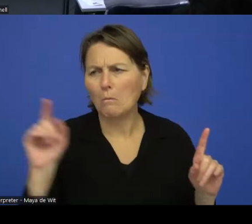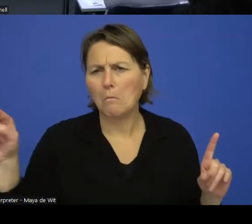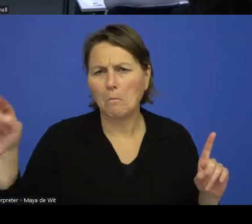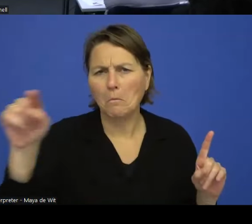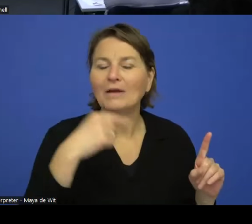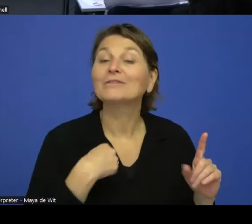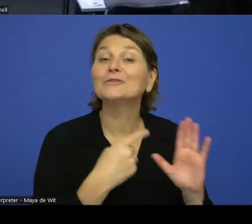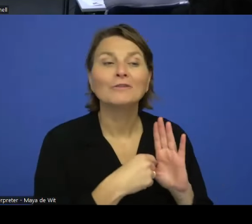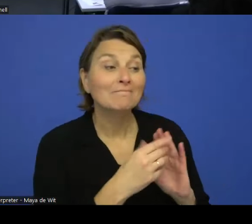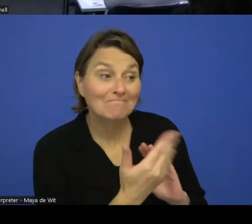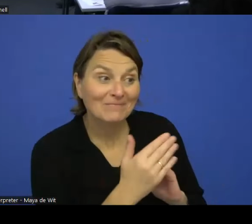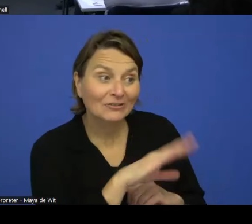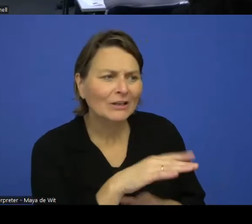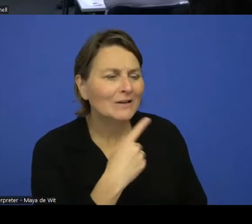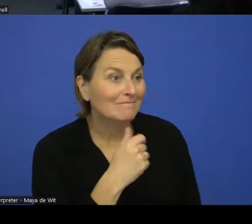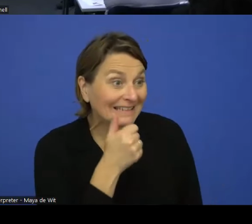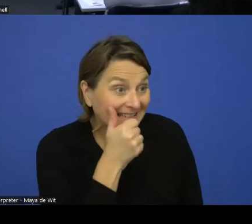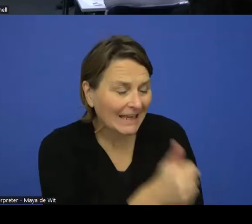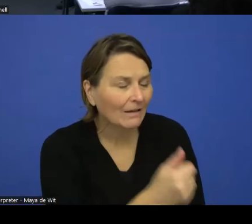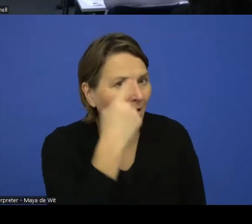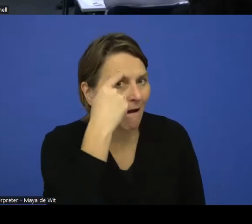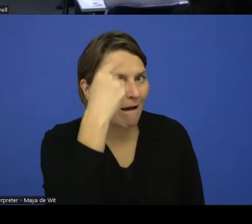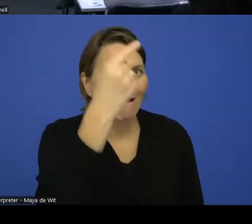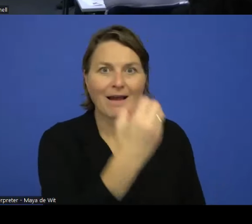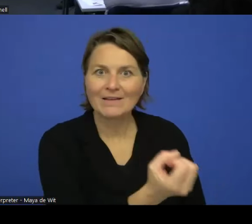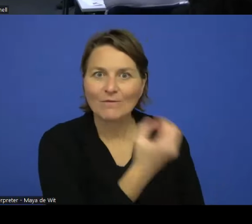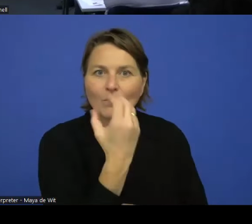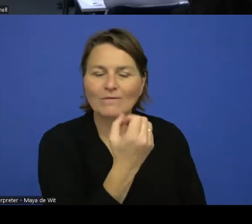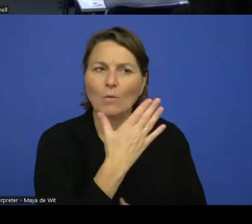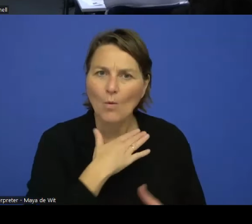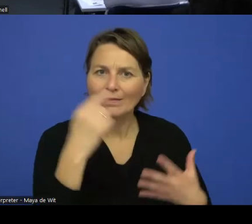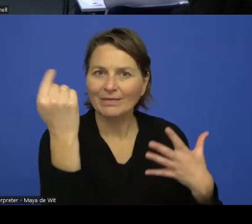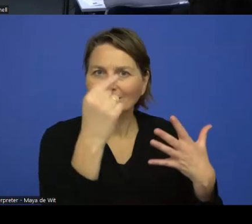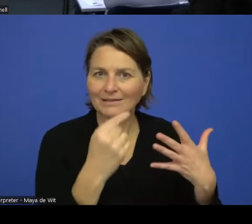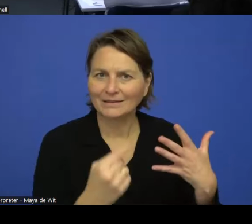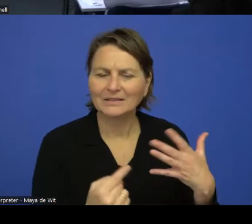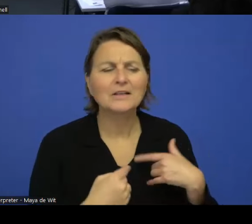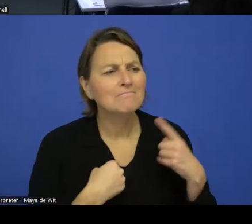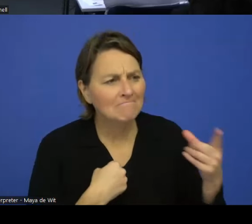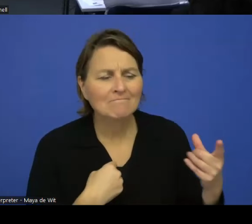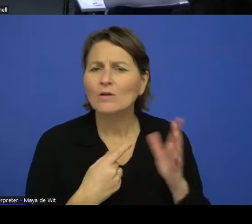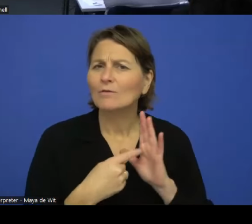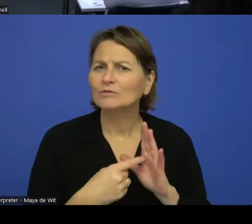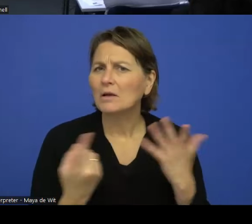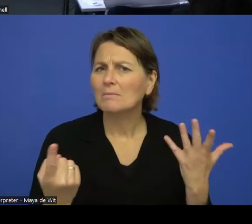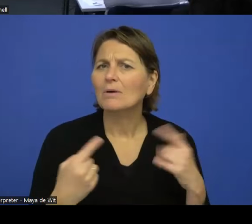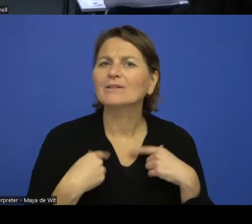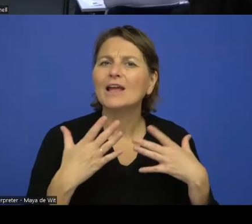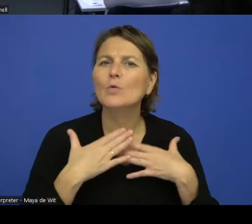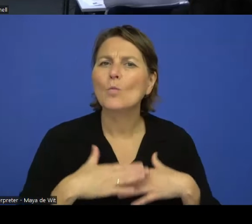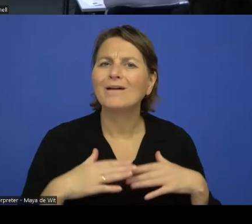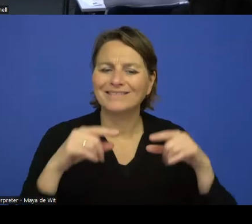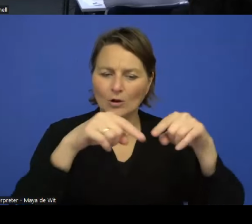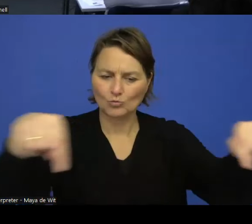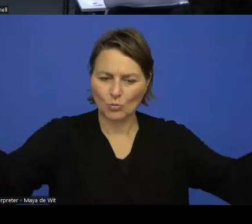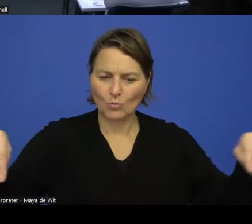up with a design, which would usually be completely infeasible, and then you would talk to them about why it was important that their classroom had to have a swimming pool with an octopus in it, and what did they want